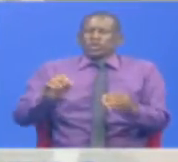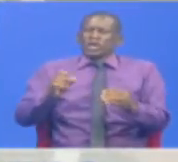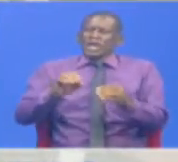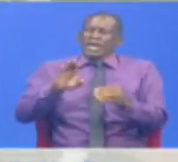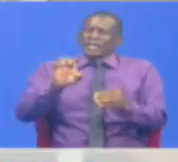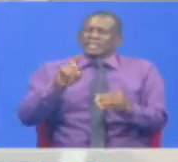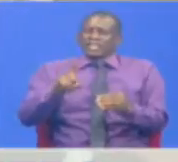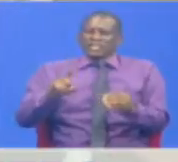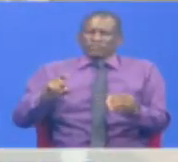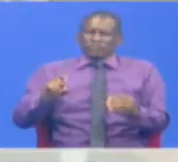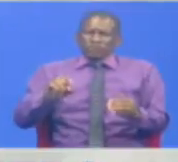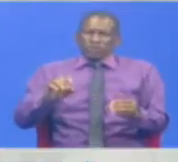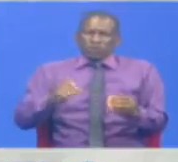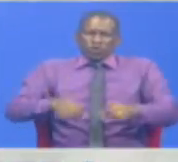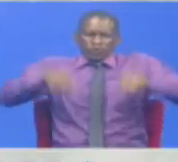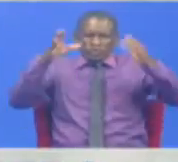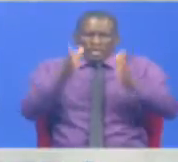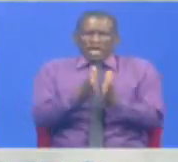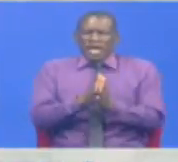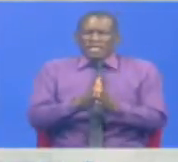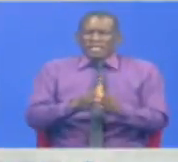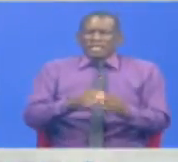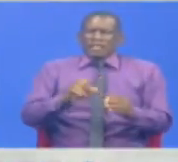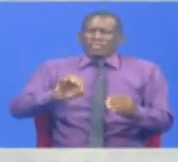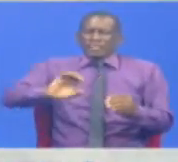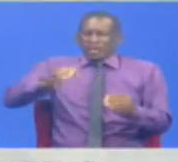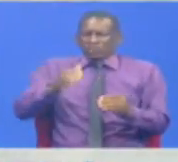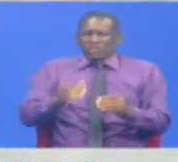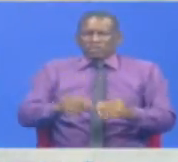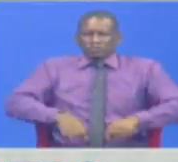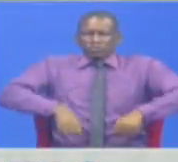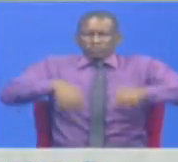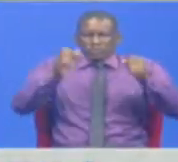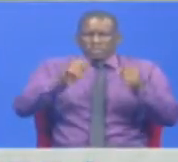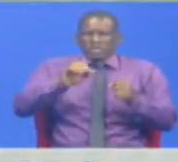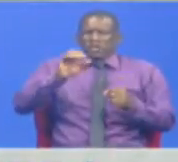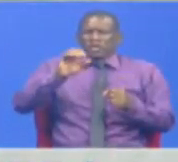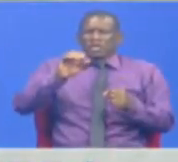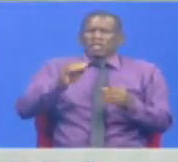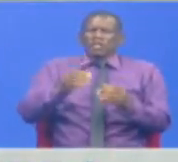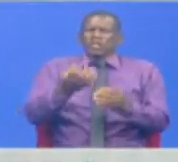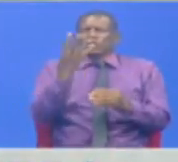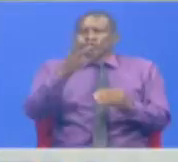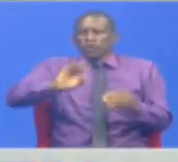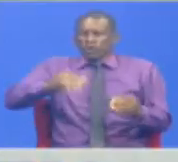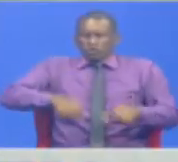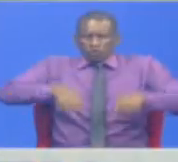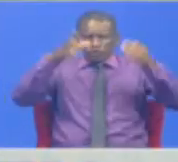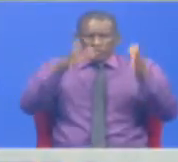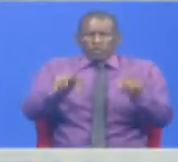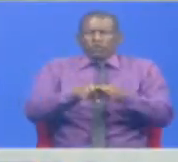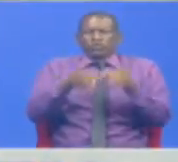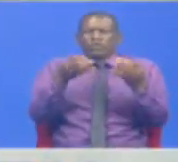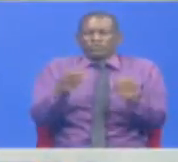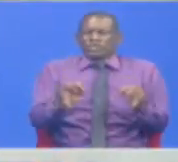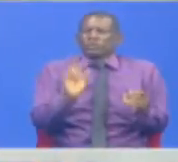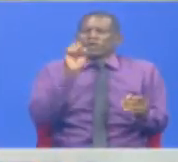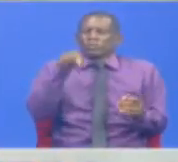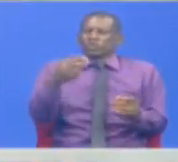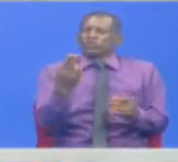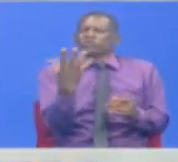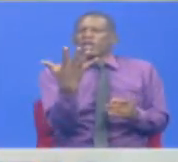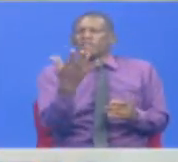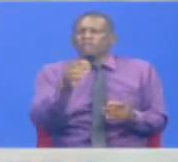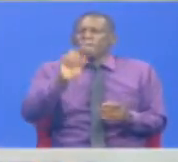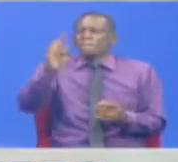Officer Abdi Shaleh, and the Municipal Head of Accounting Ahmed Abdullahi. The four county officials were also freed on a 1.25 million